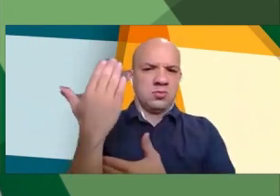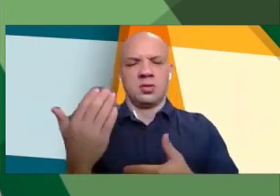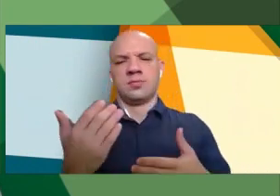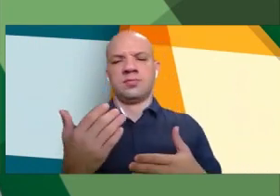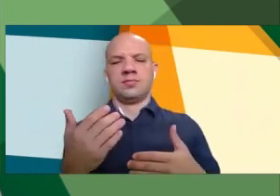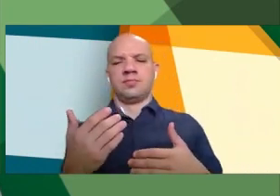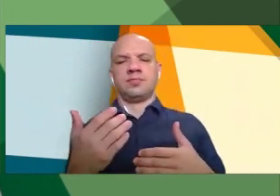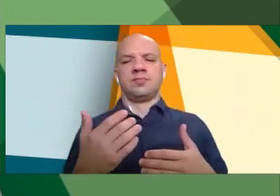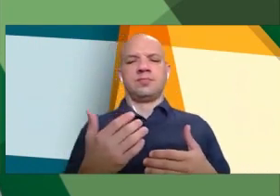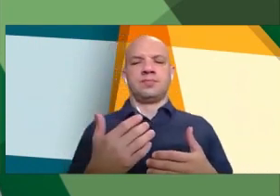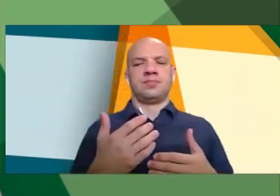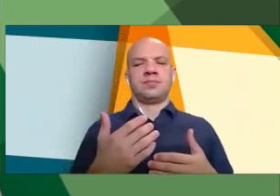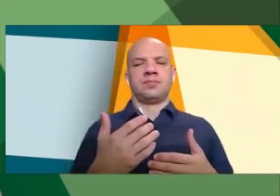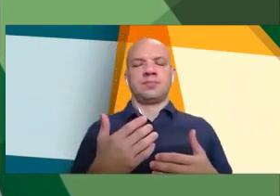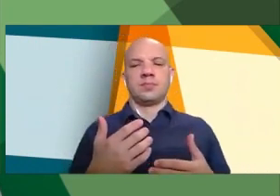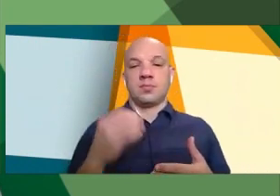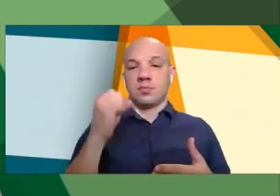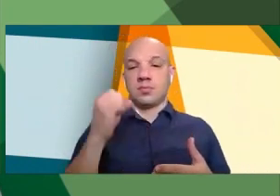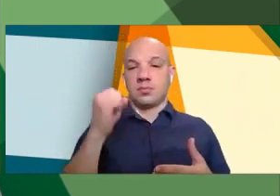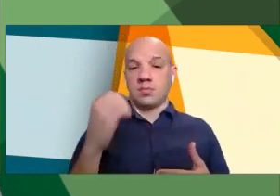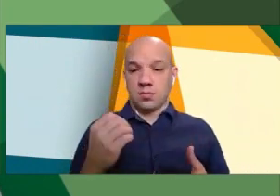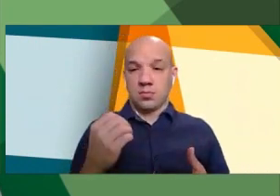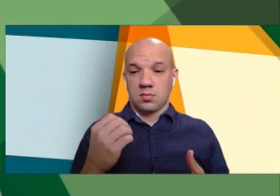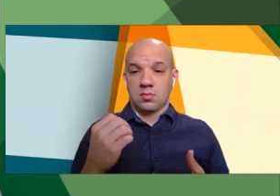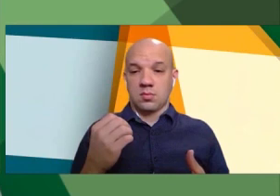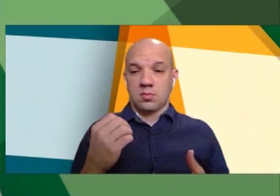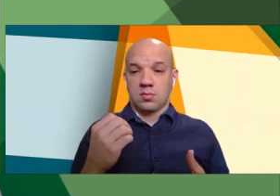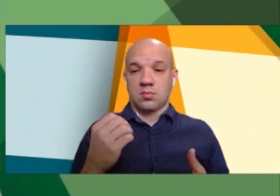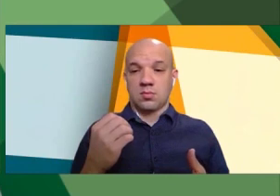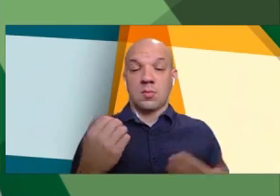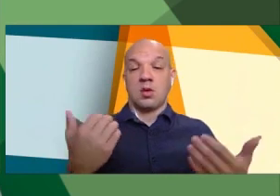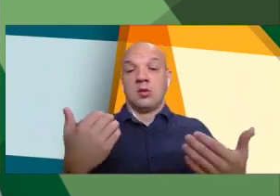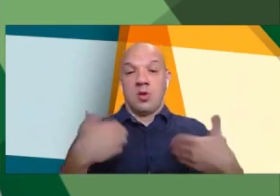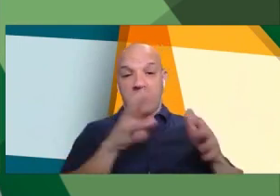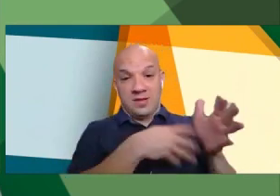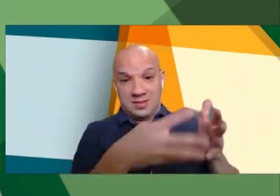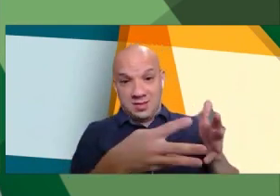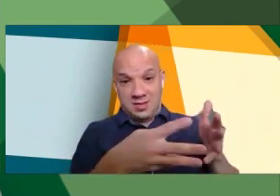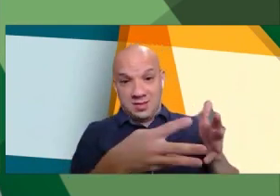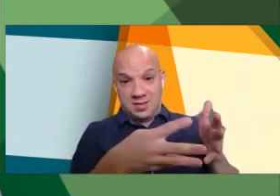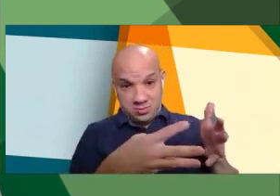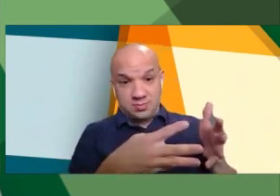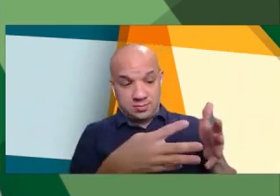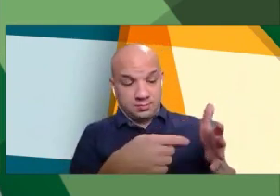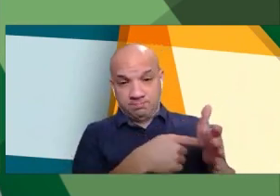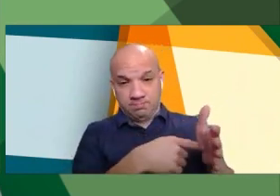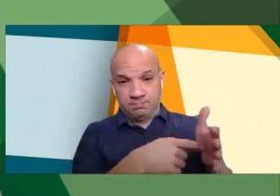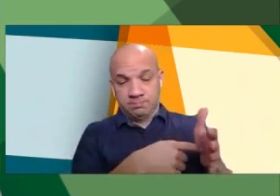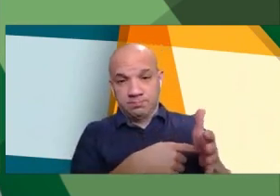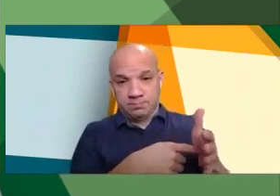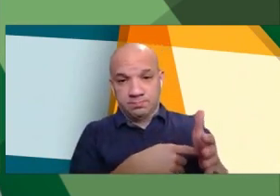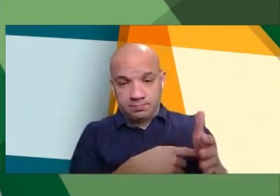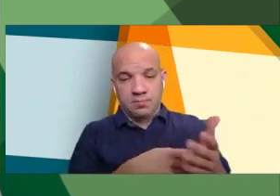So you know that there is a schedule that is included in our RFP instructions.